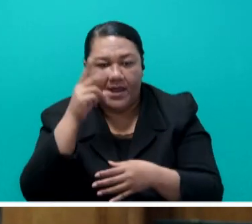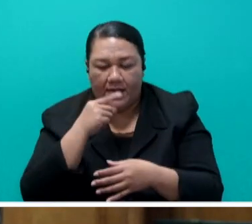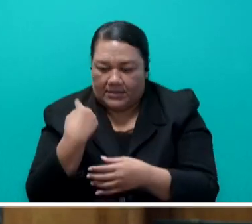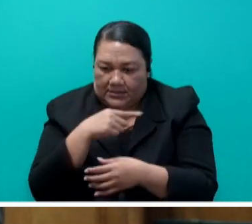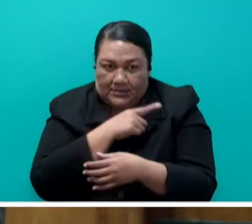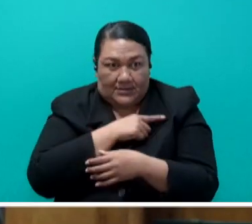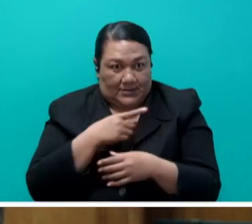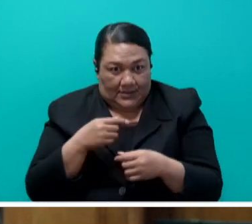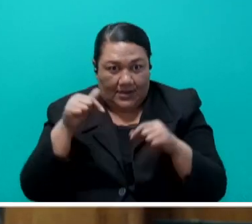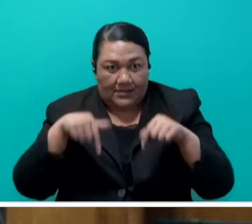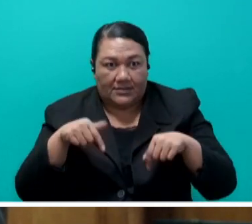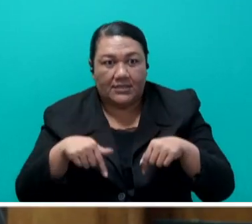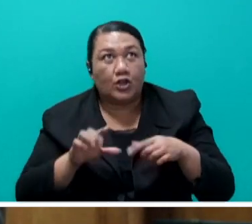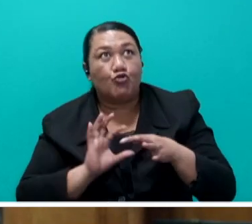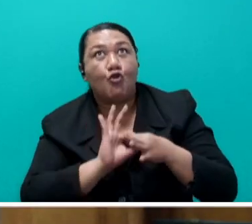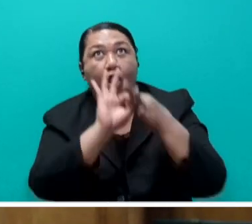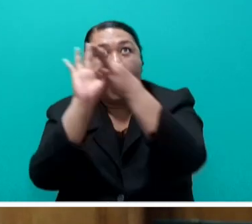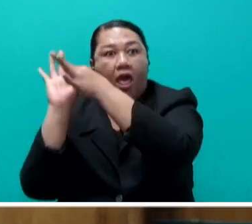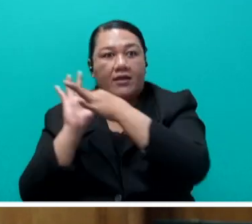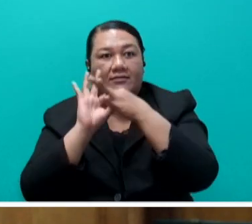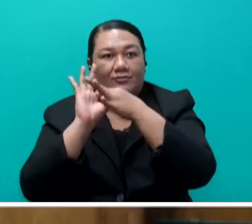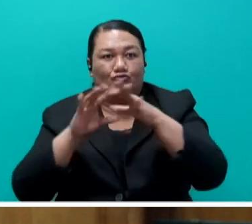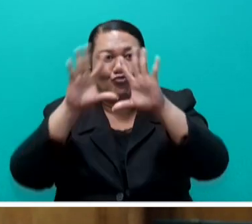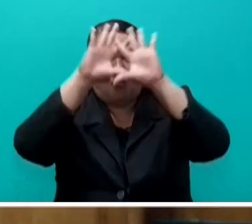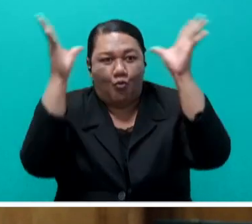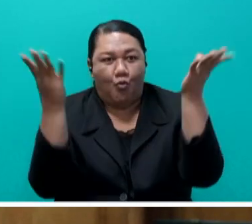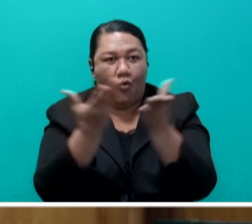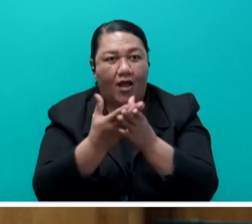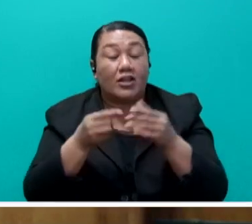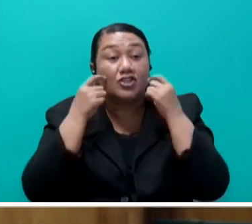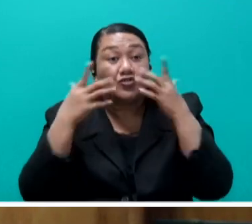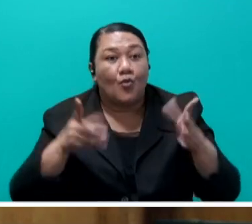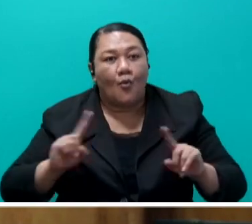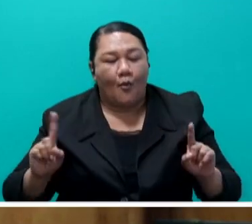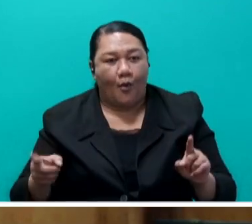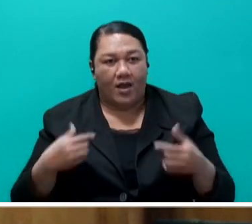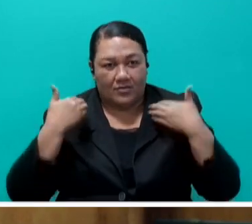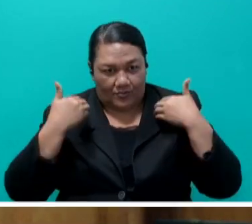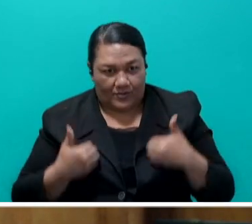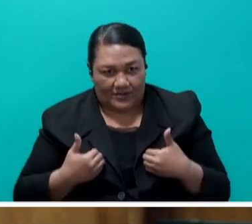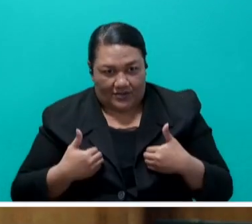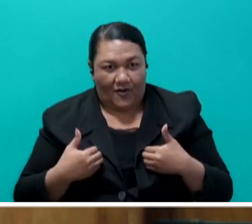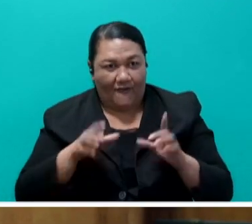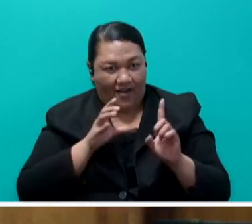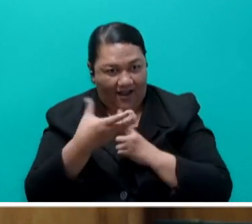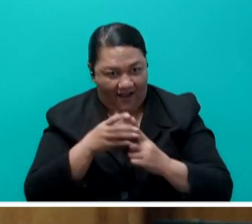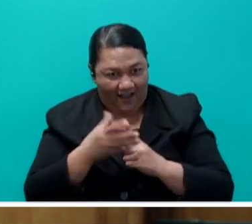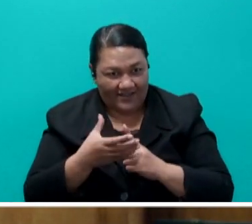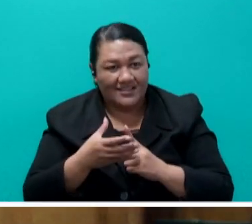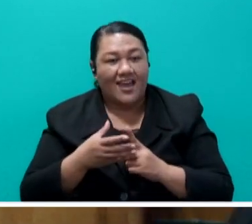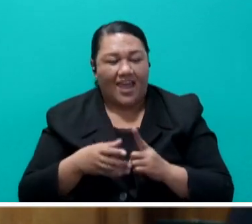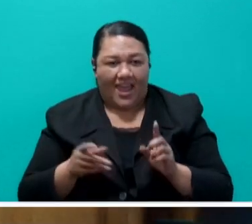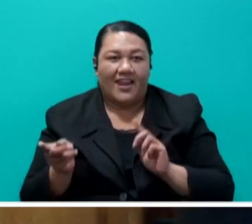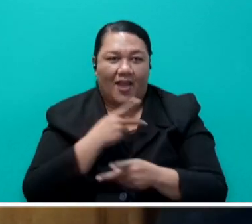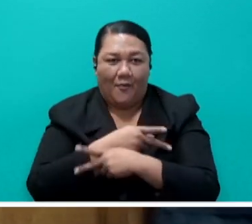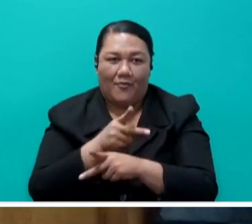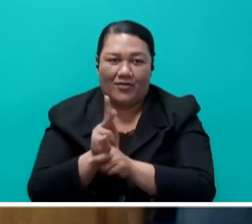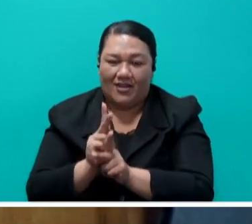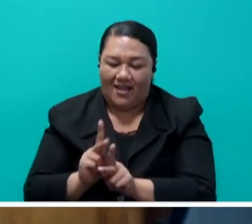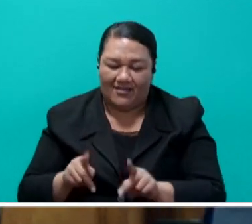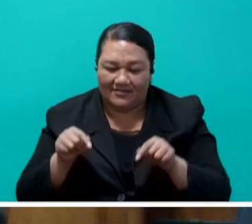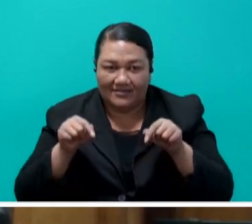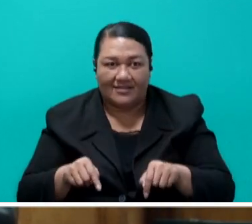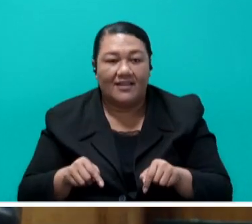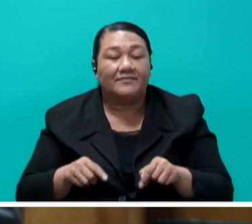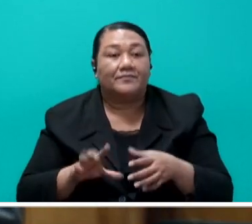with the world and showcase the richness of our culture and its produce or products. The WTO